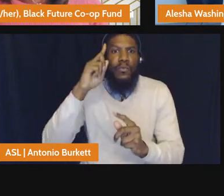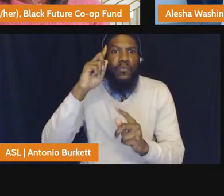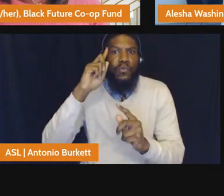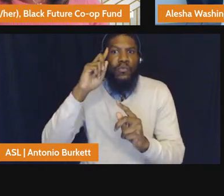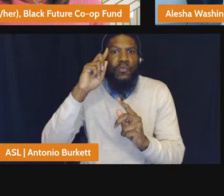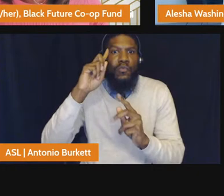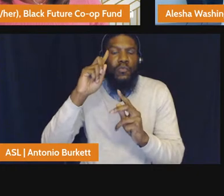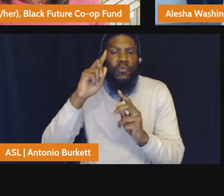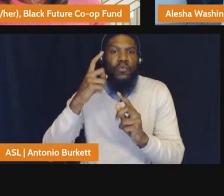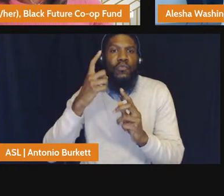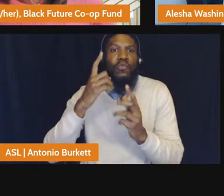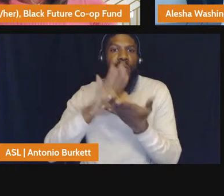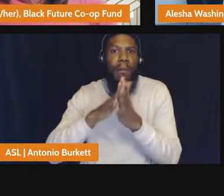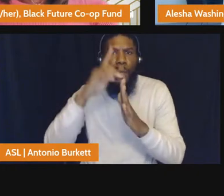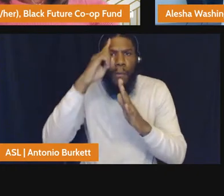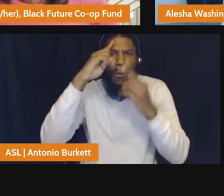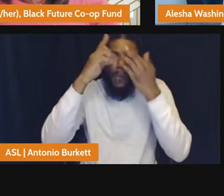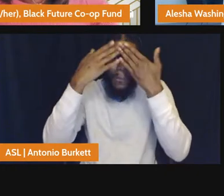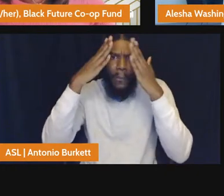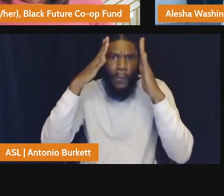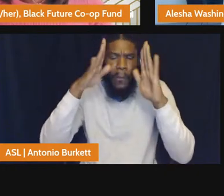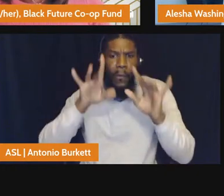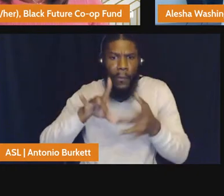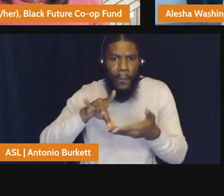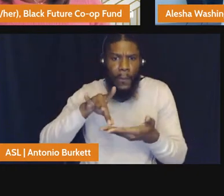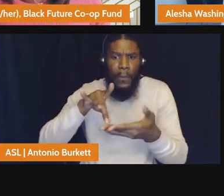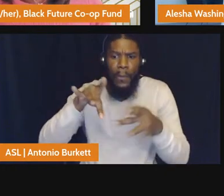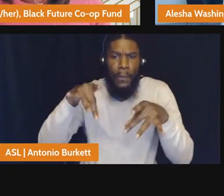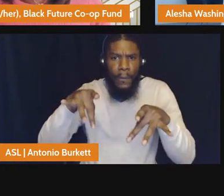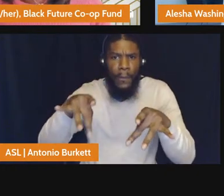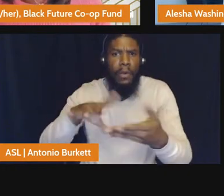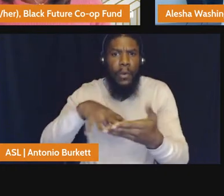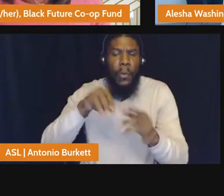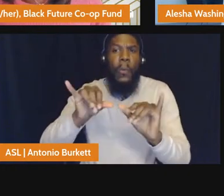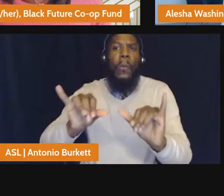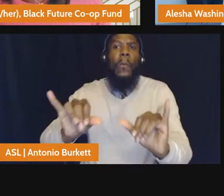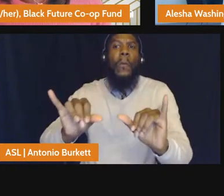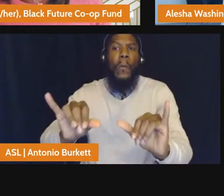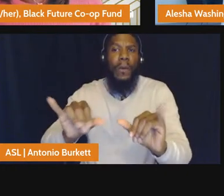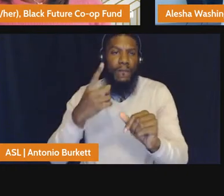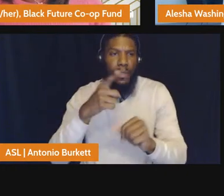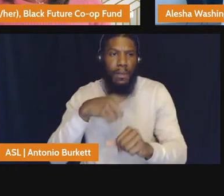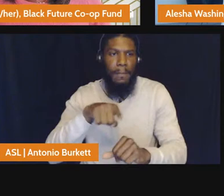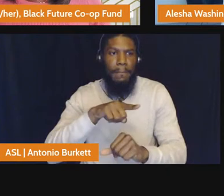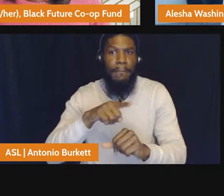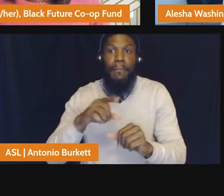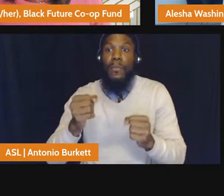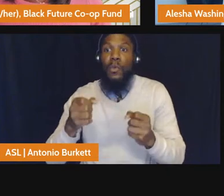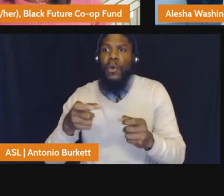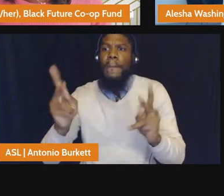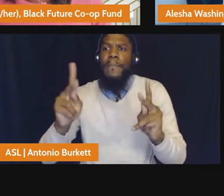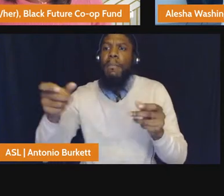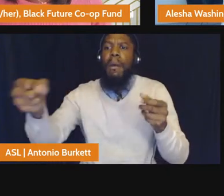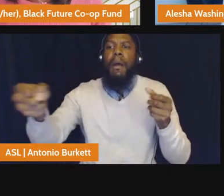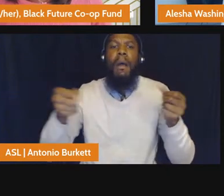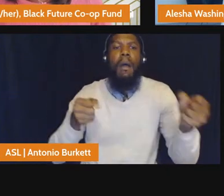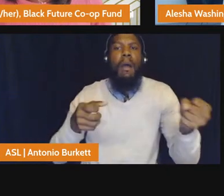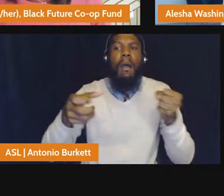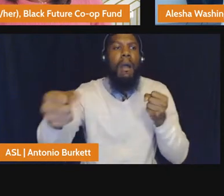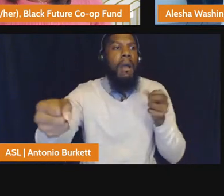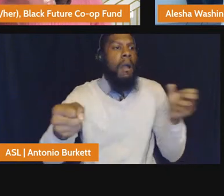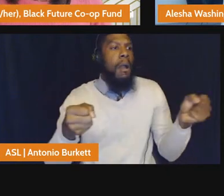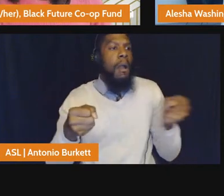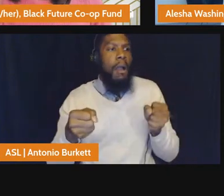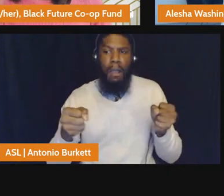know, groups of folks coming together, supporting each other outside of philanthropy when you're the only voice inside of